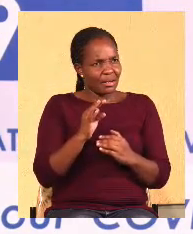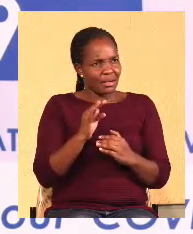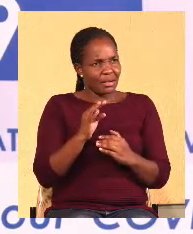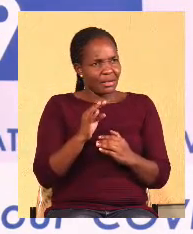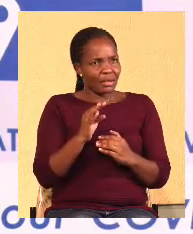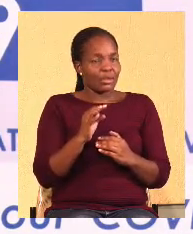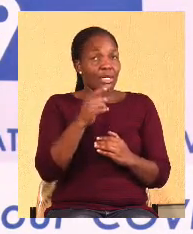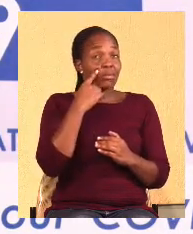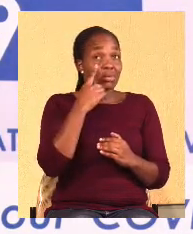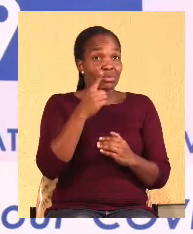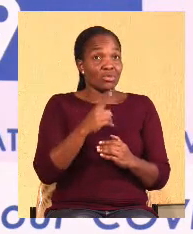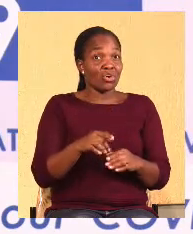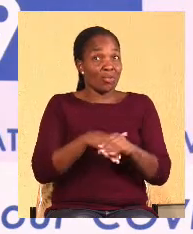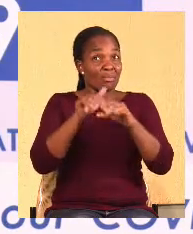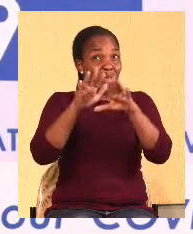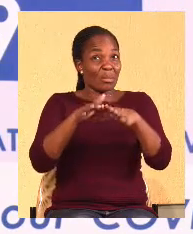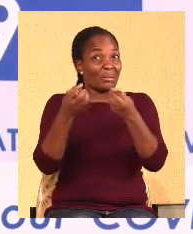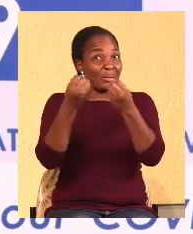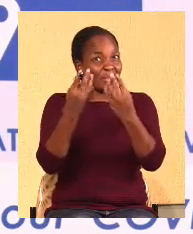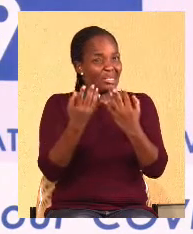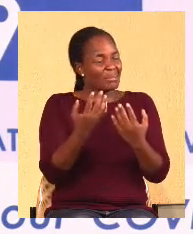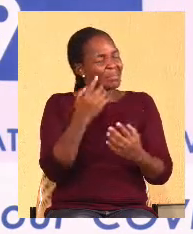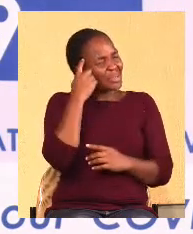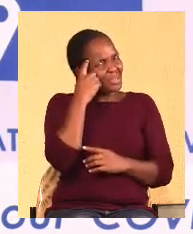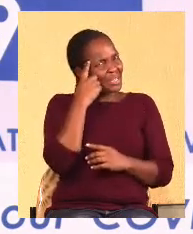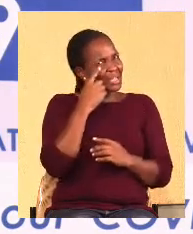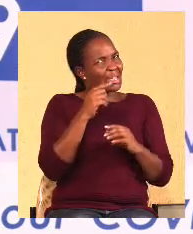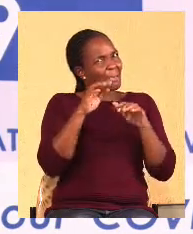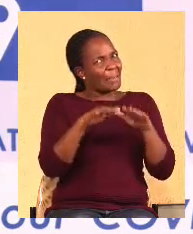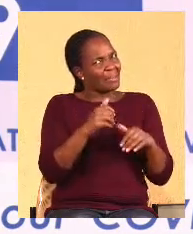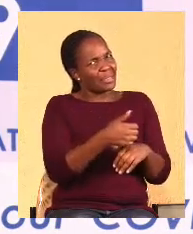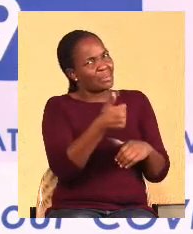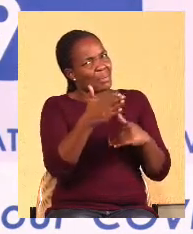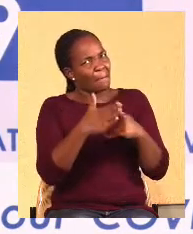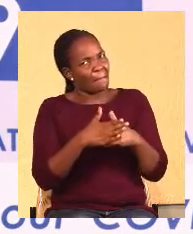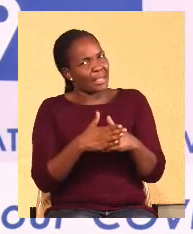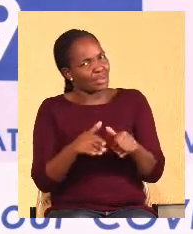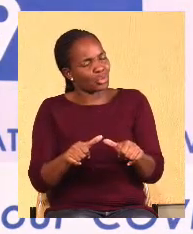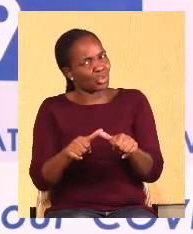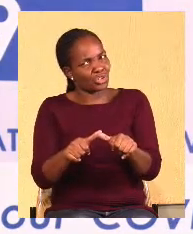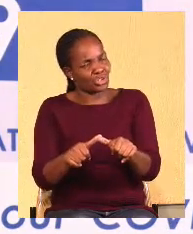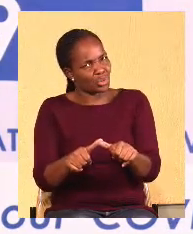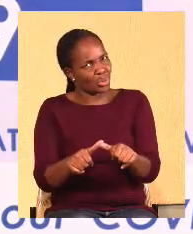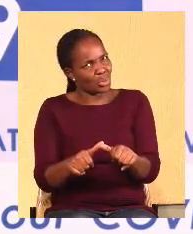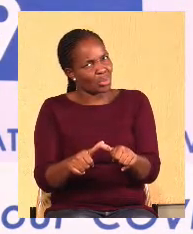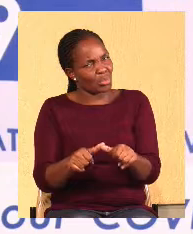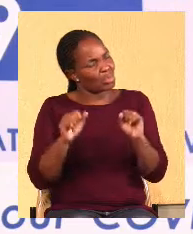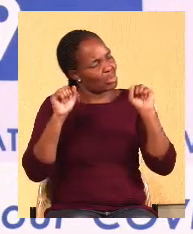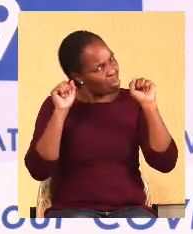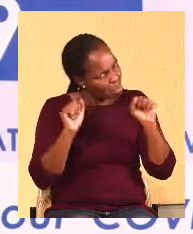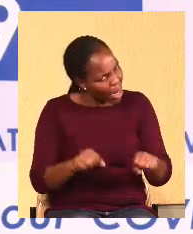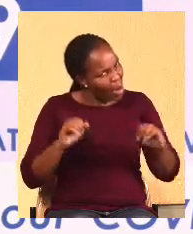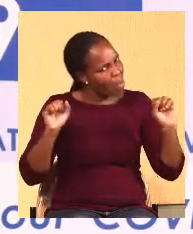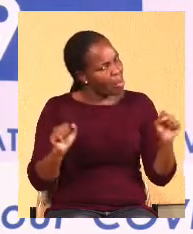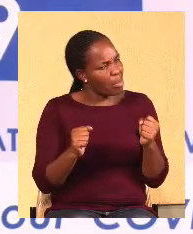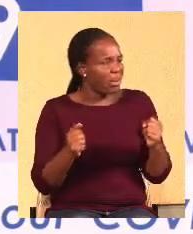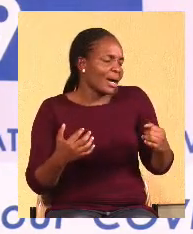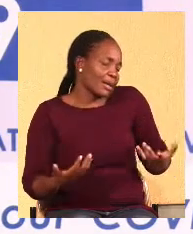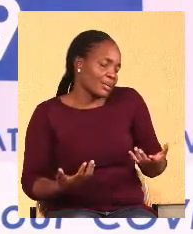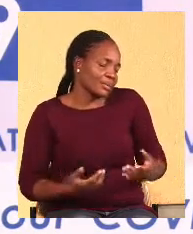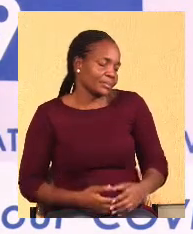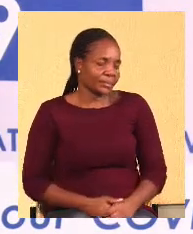two-thirds can also sit and Parliament business can continue in that. But just to elaborate